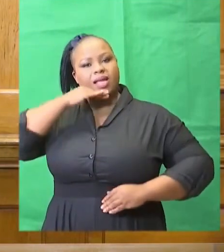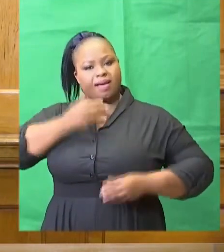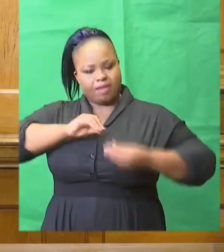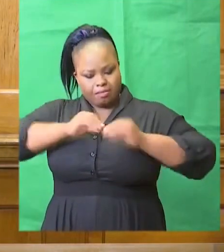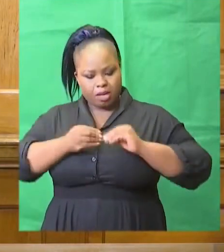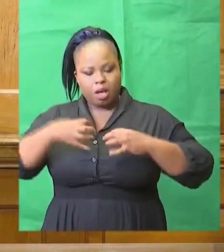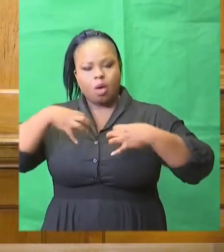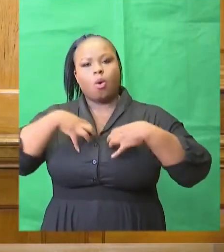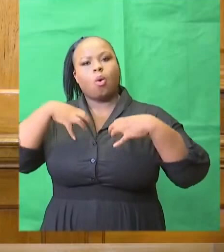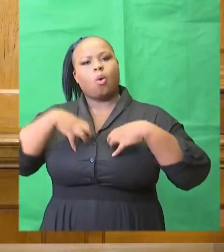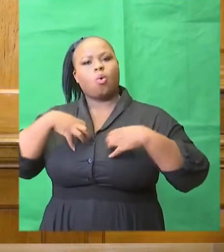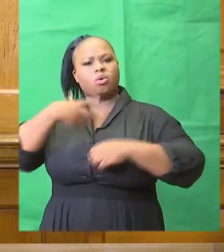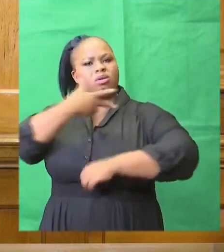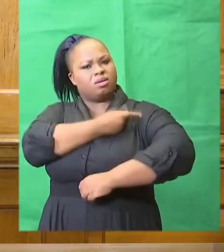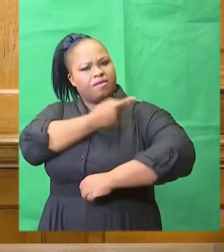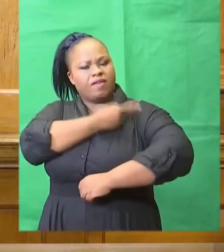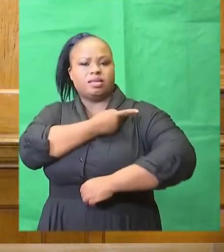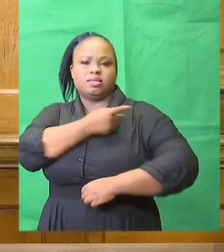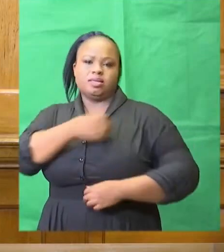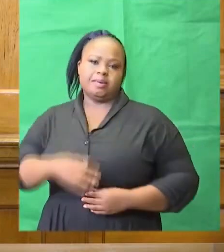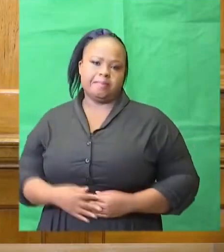their people without delay.